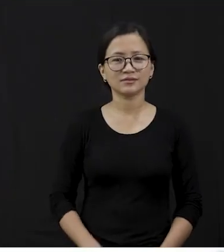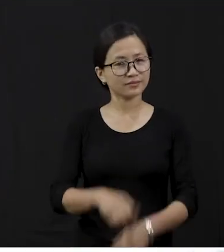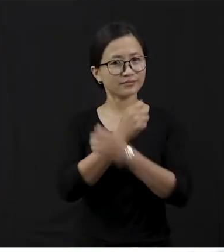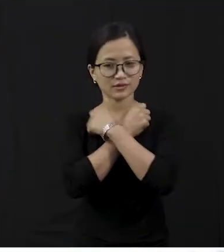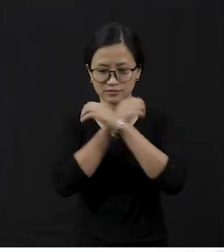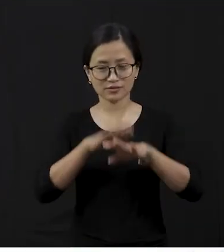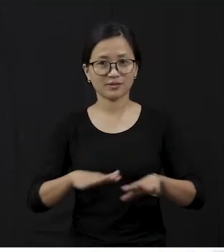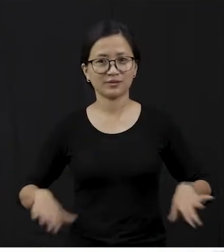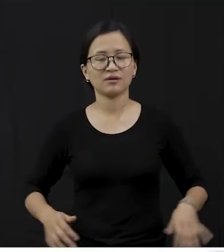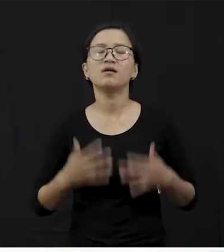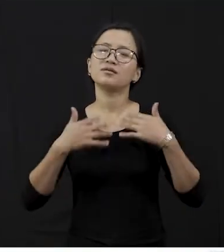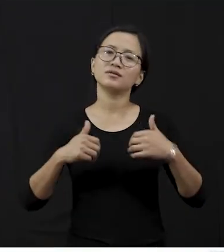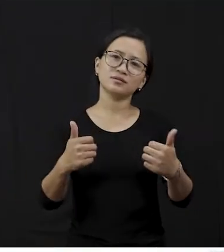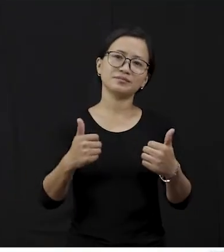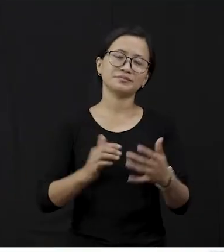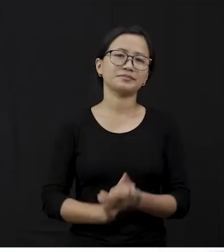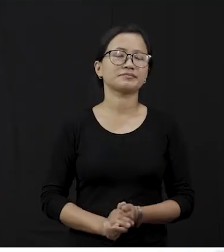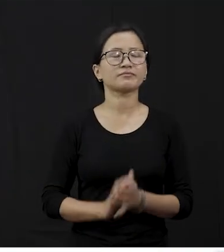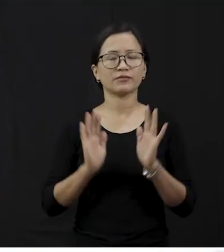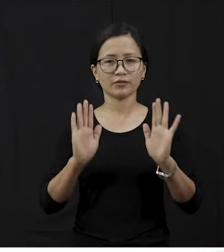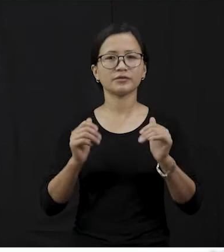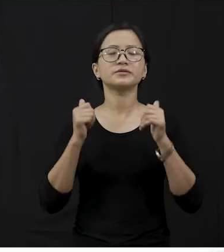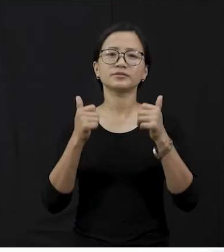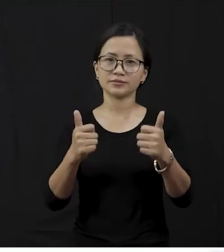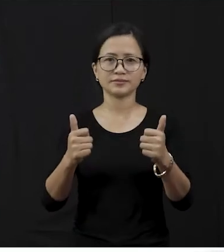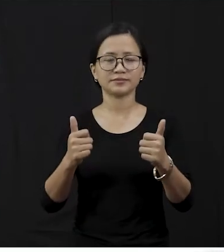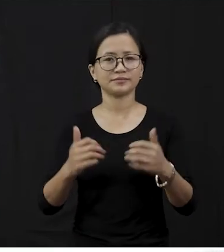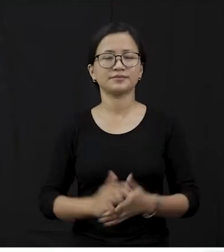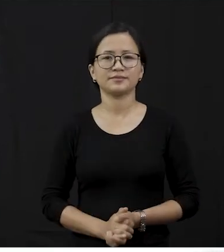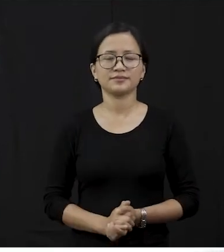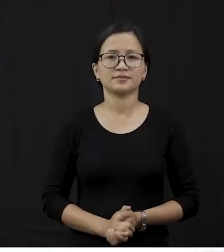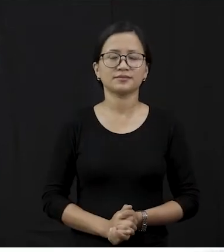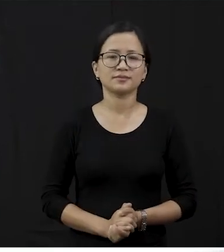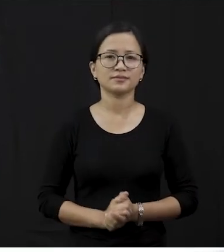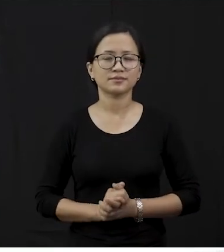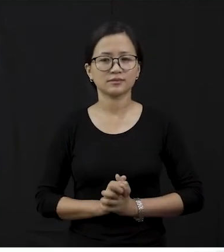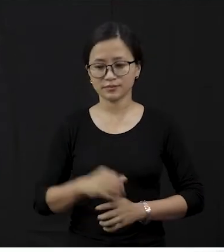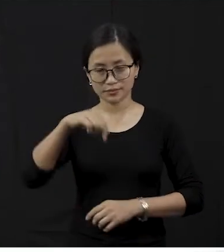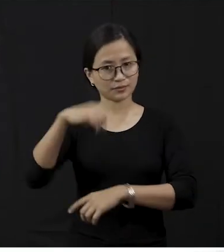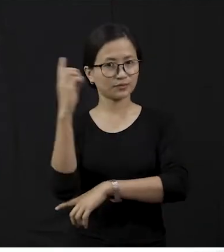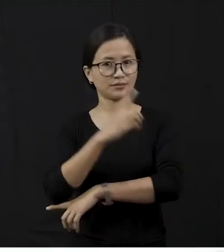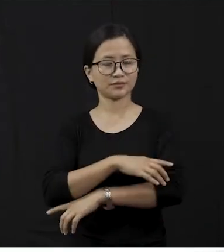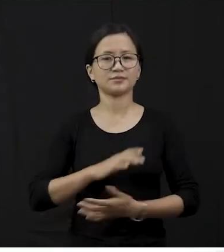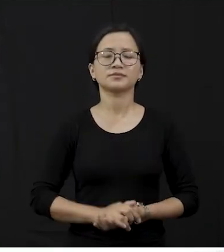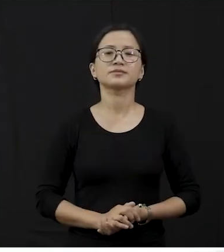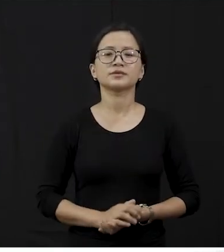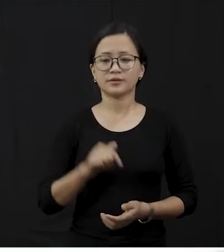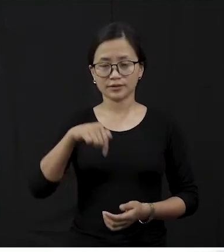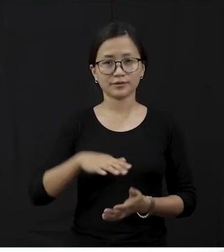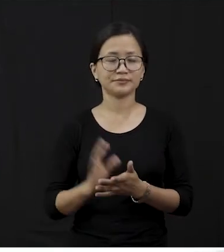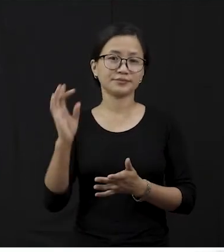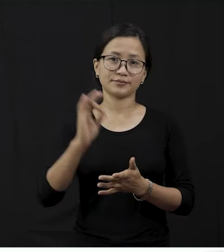Dear students, how are you all? Hope you all are doing well, right? Yes. Today I am again